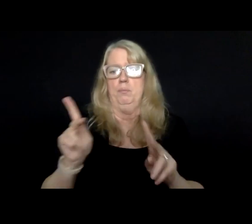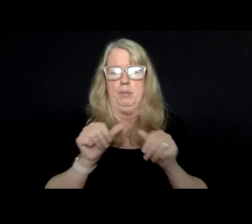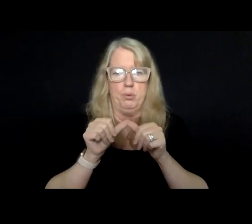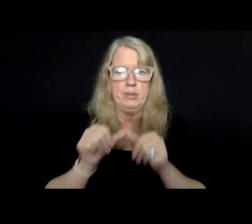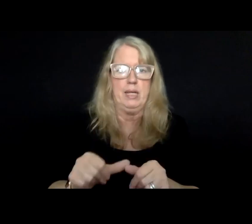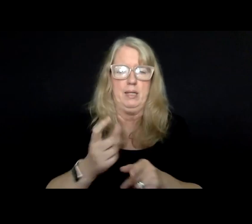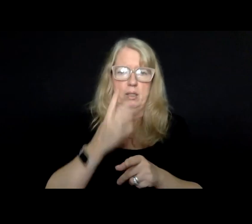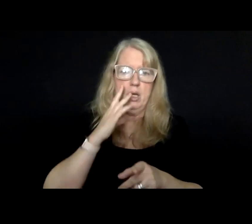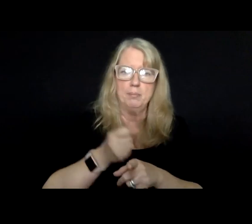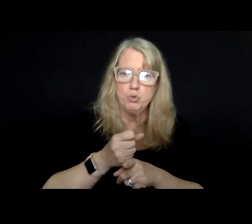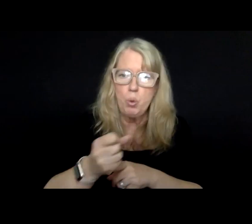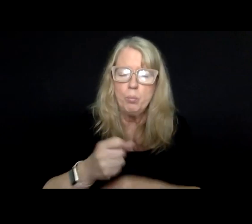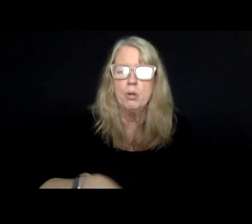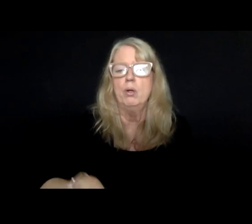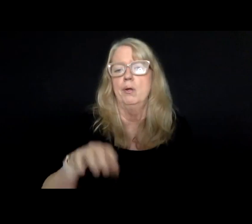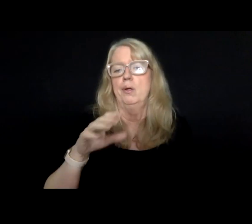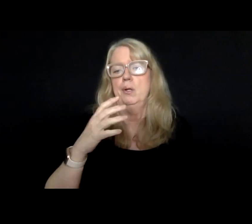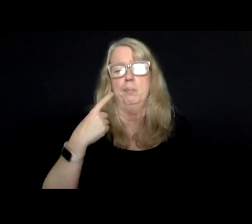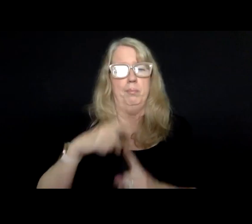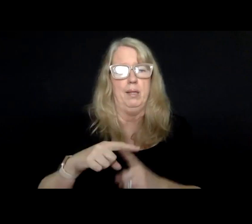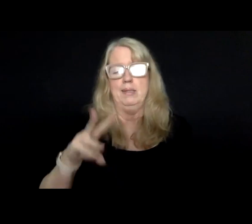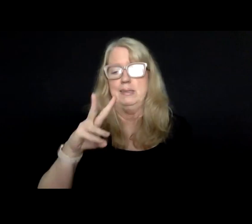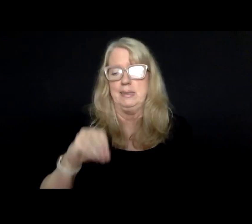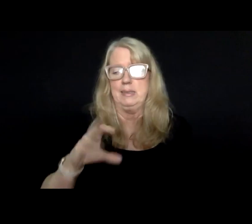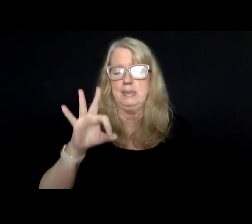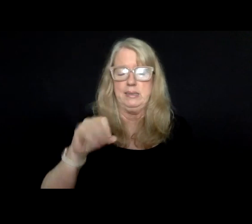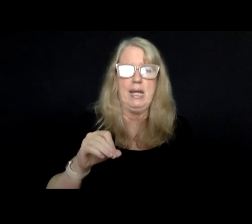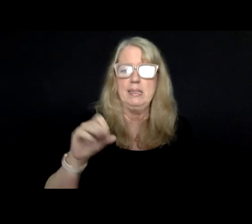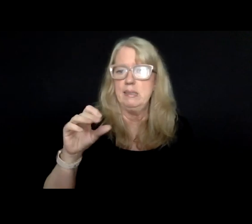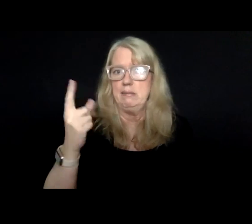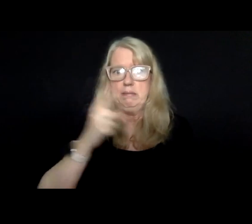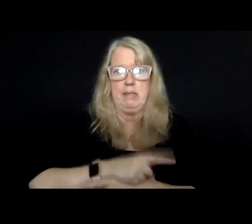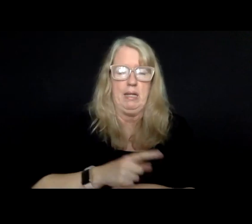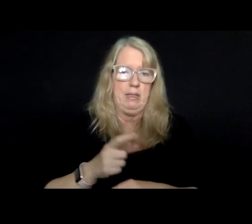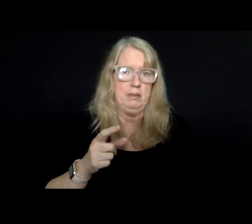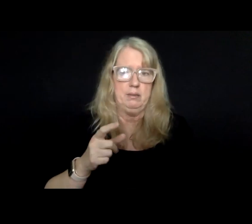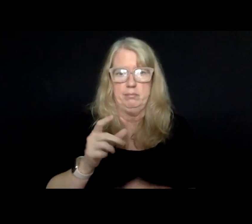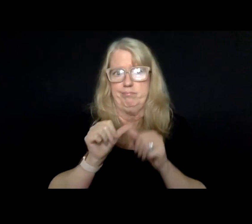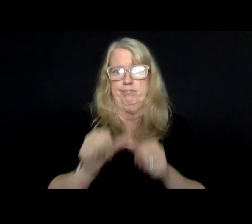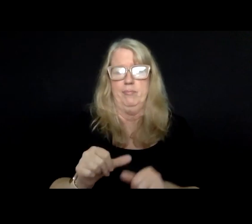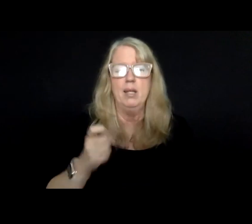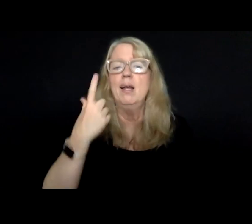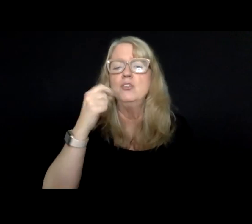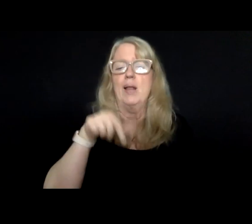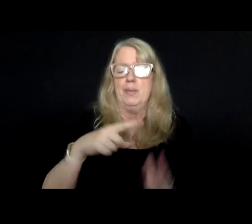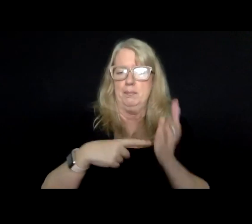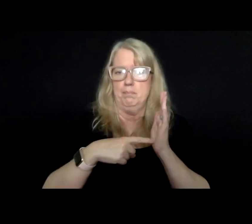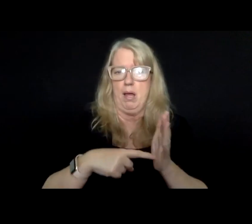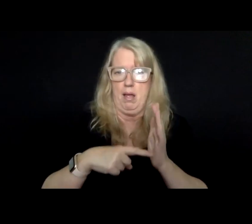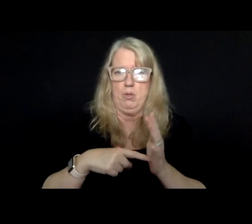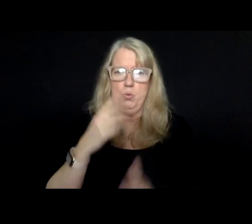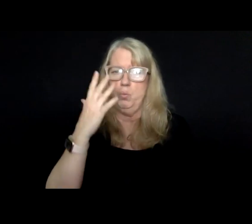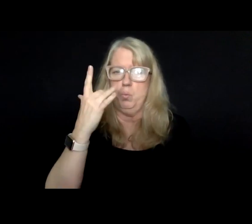sober plus 60 to 90 days, if not longer. Within this model, the reason I share it